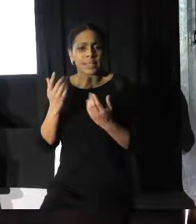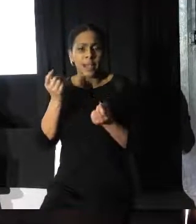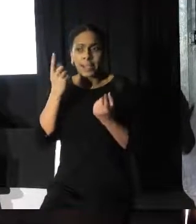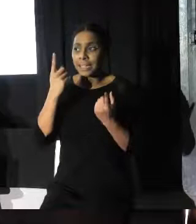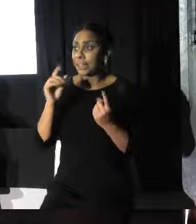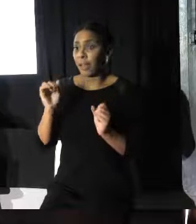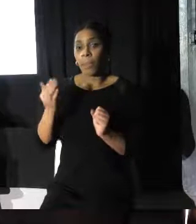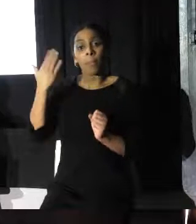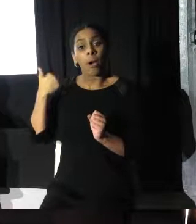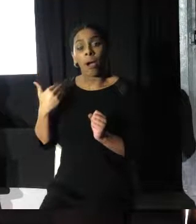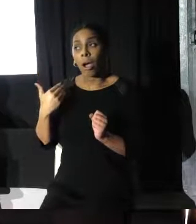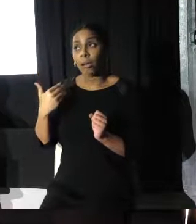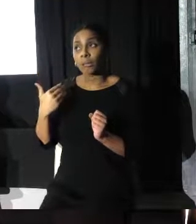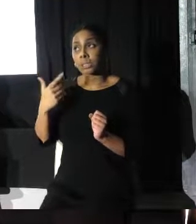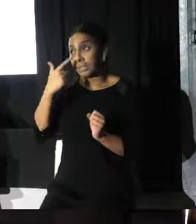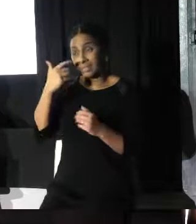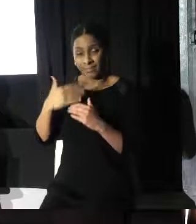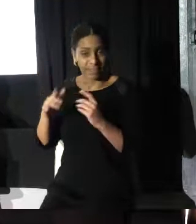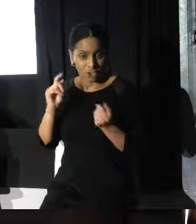never change.